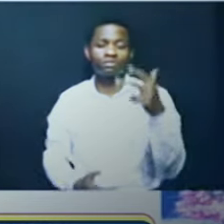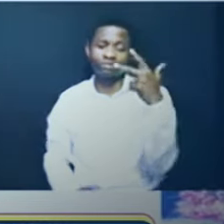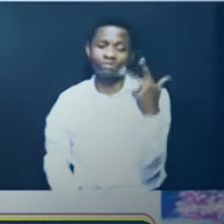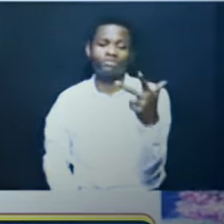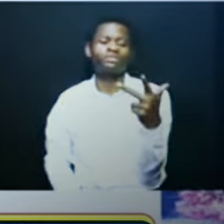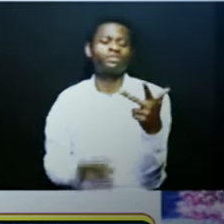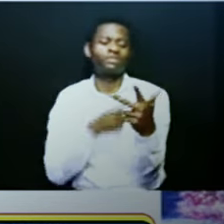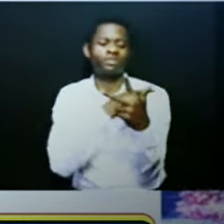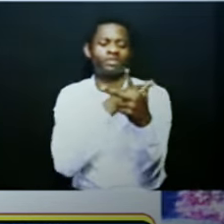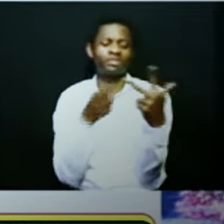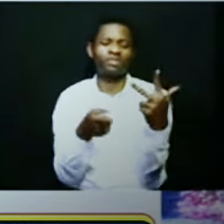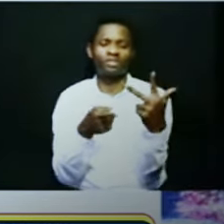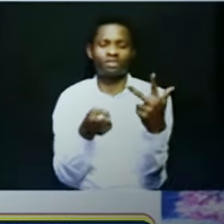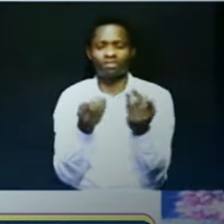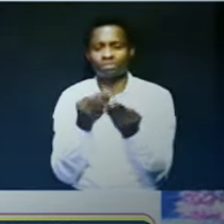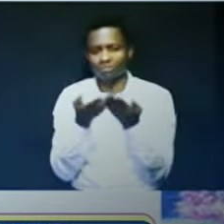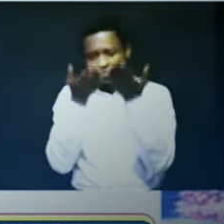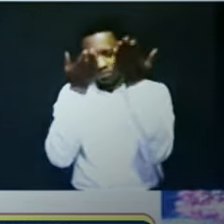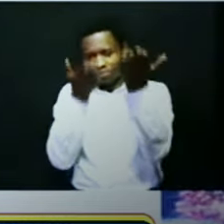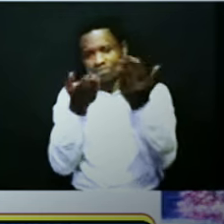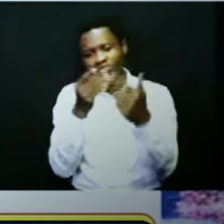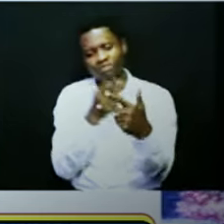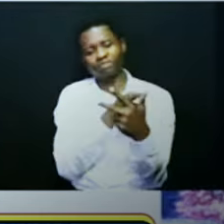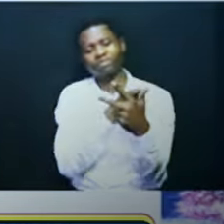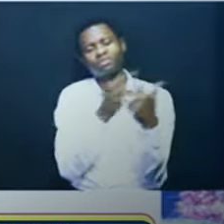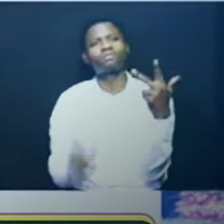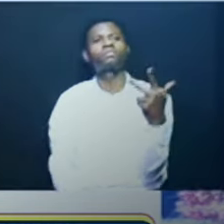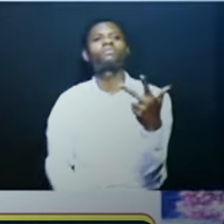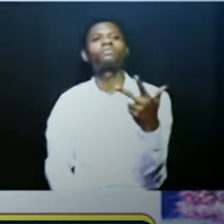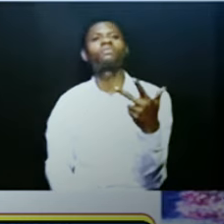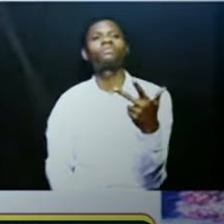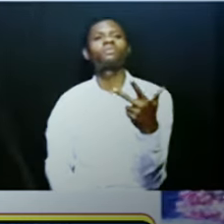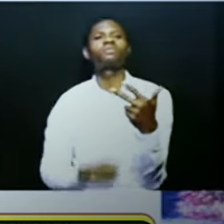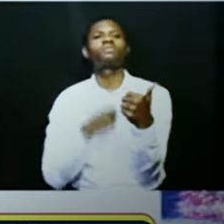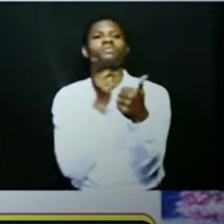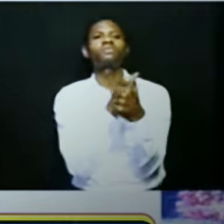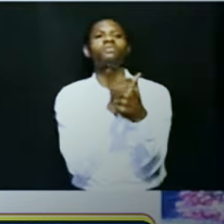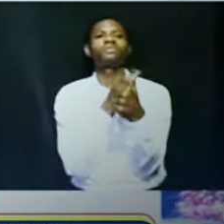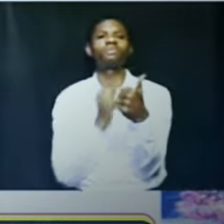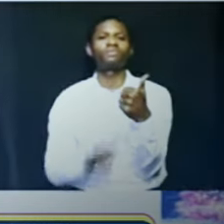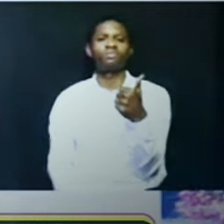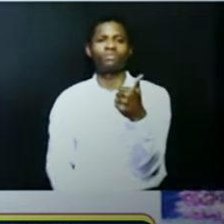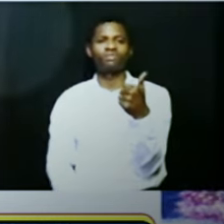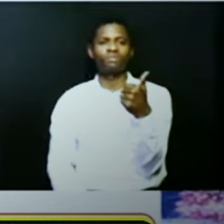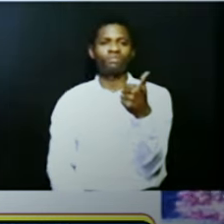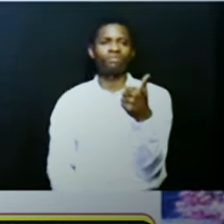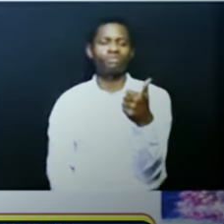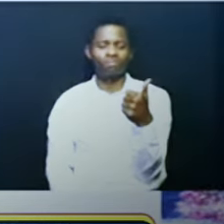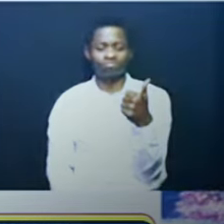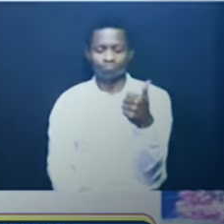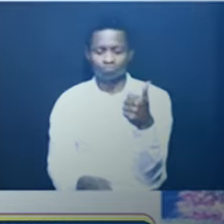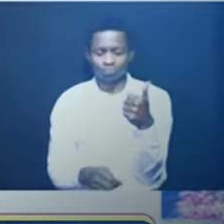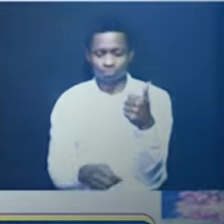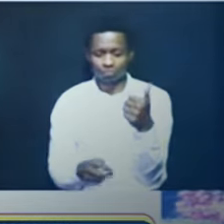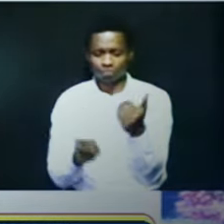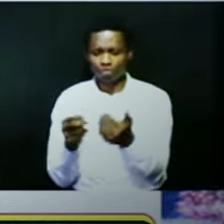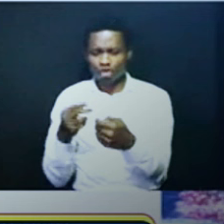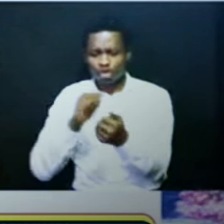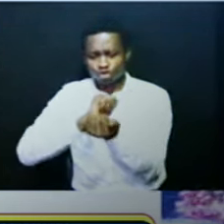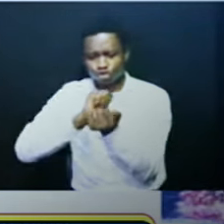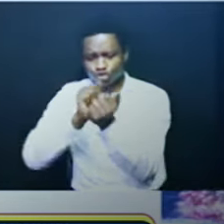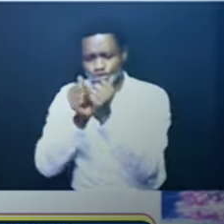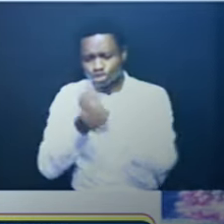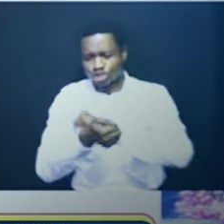will suggest. No mammy and sa and I'm pessa me chair my wo. Number one, you can ye reposition your mind.